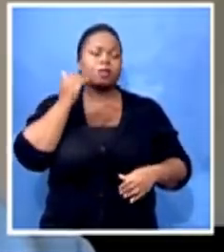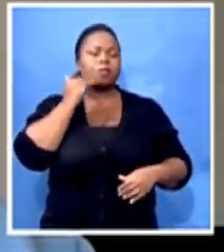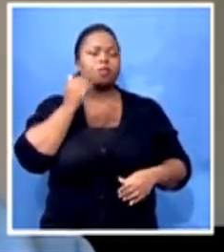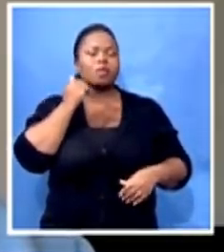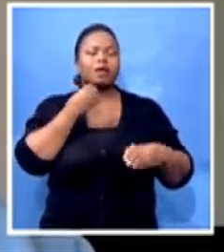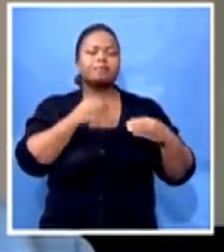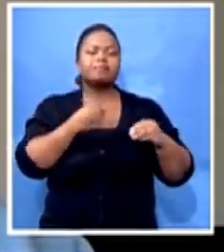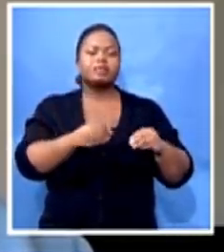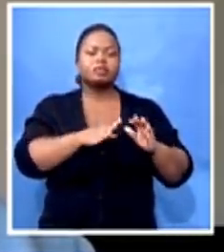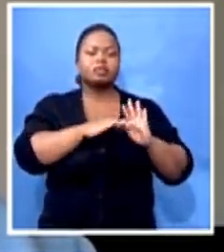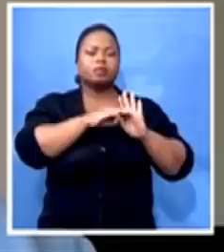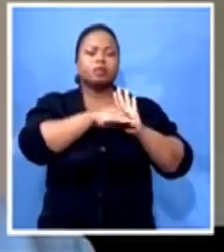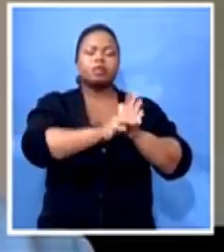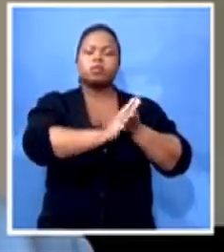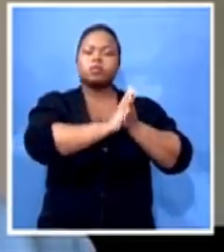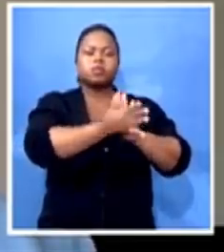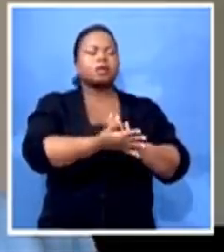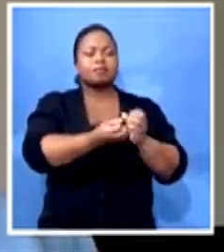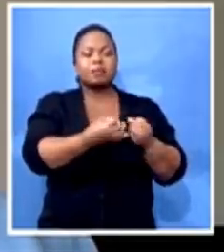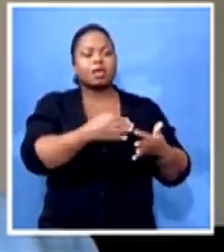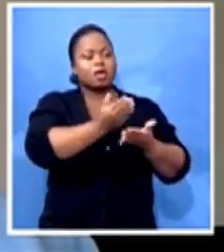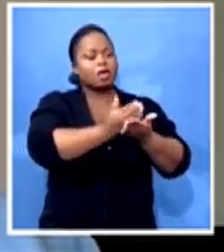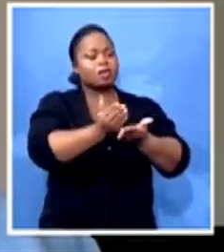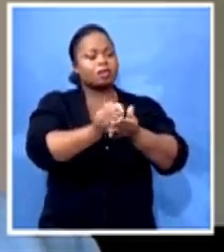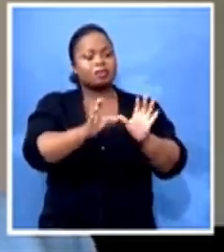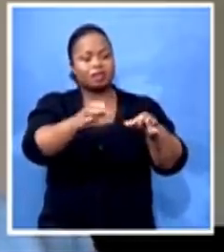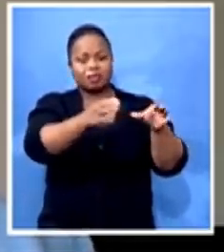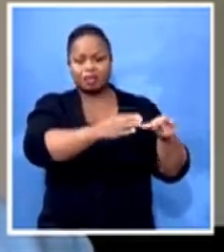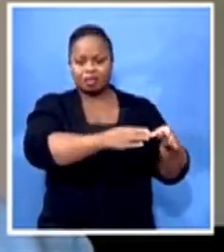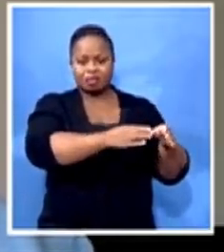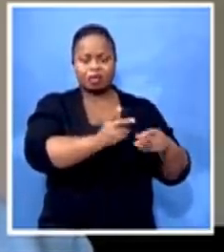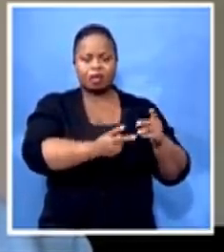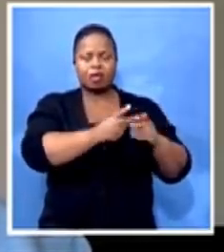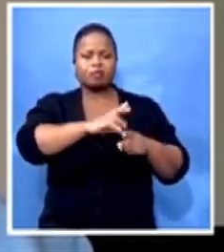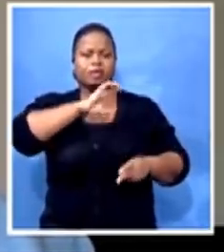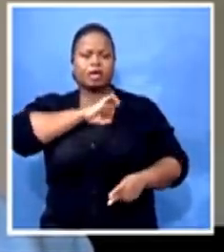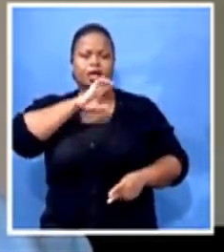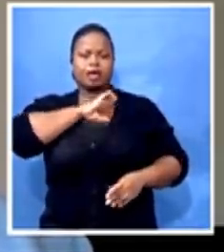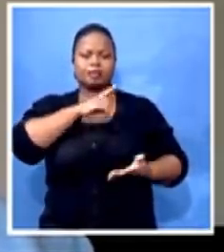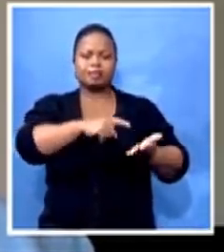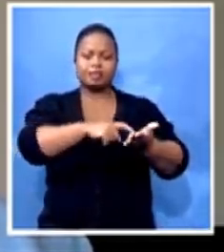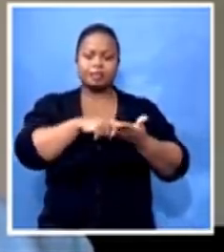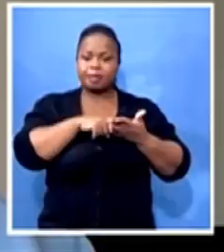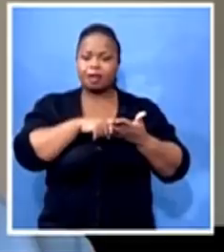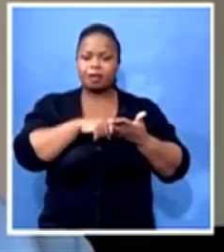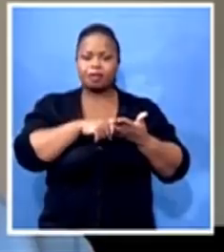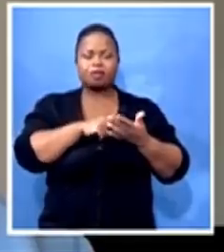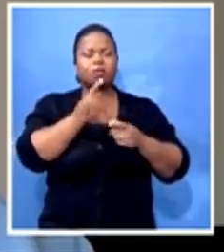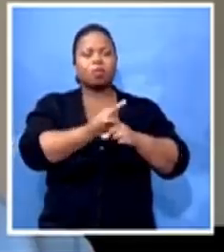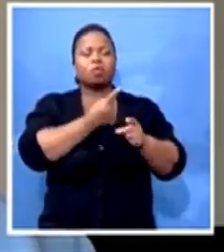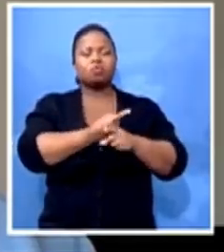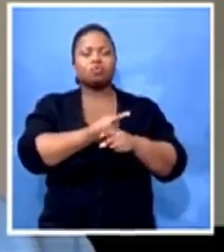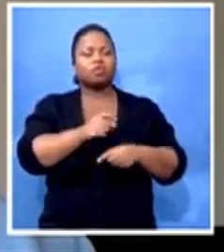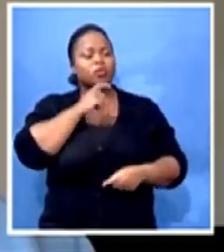the consumer demand and the consumer consumption of goods is changing